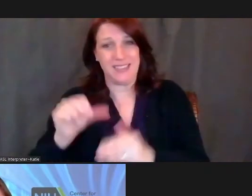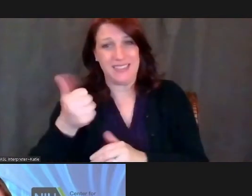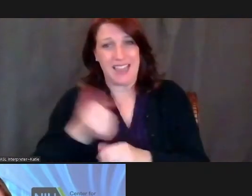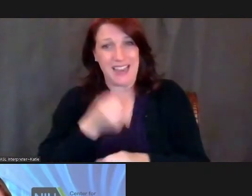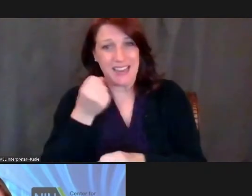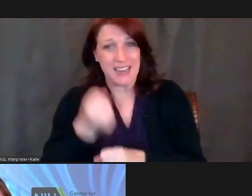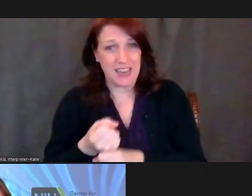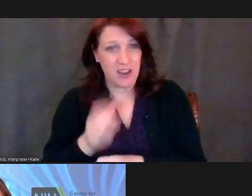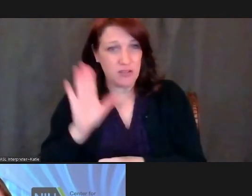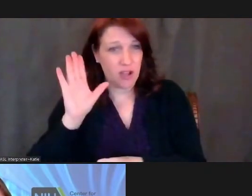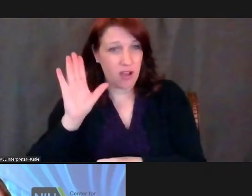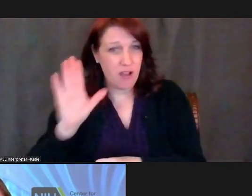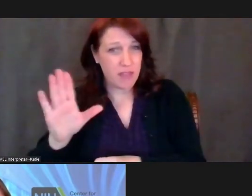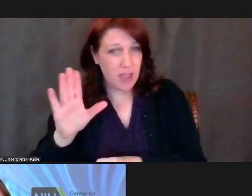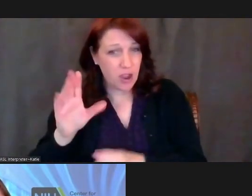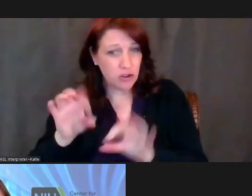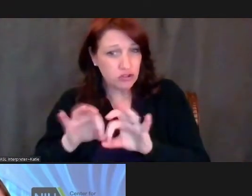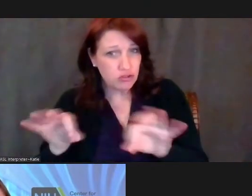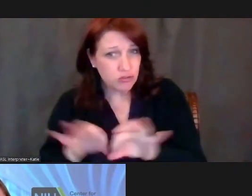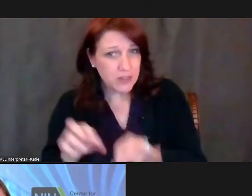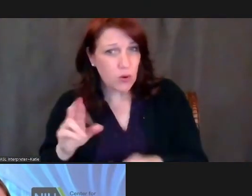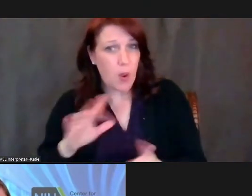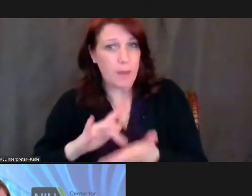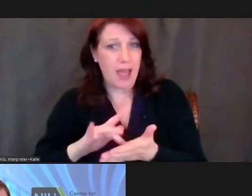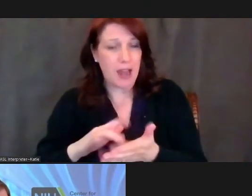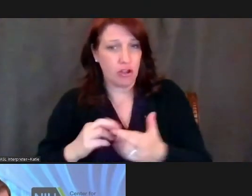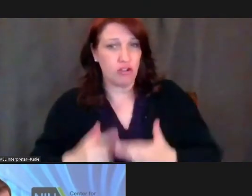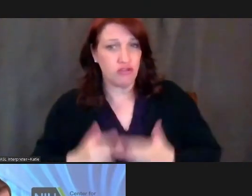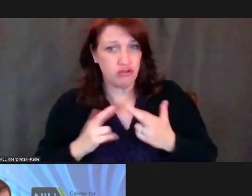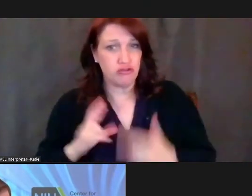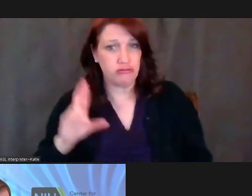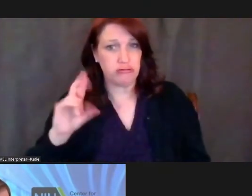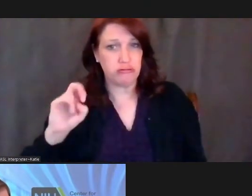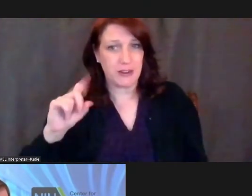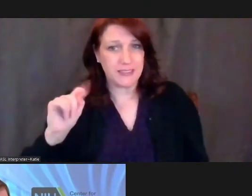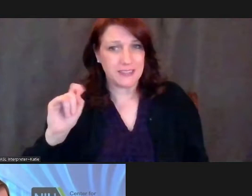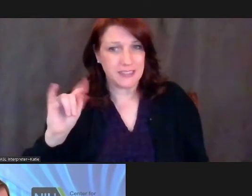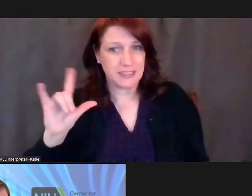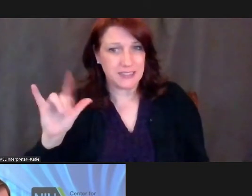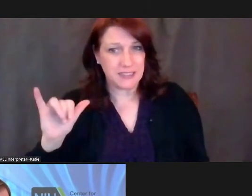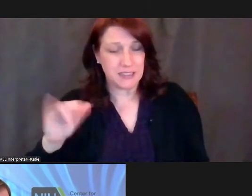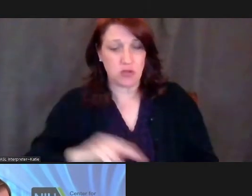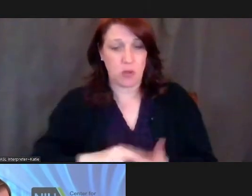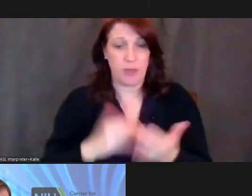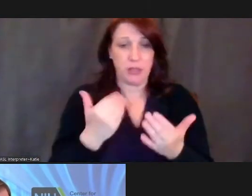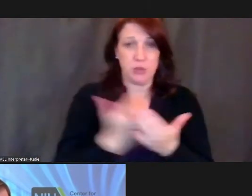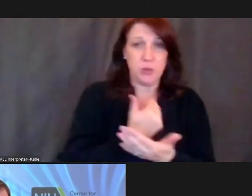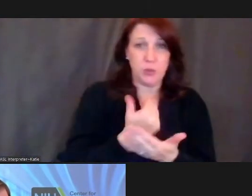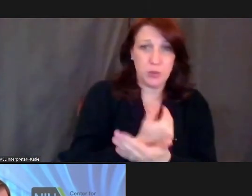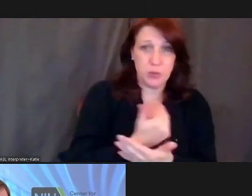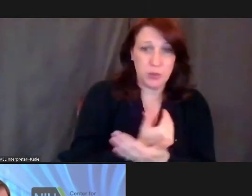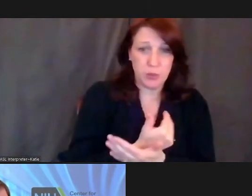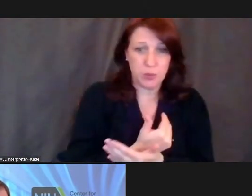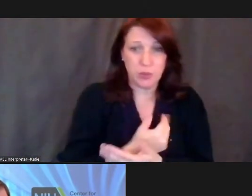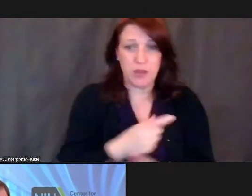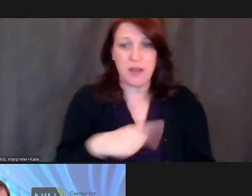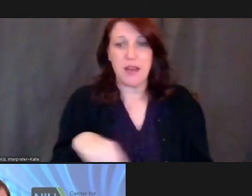degree or medical residency. So you do want to remember that both the new investigator and the early